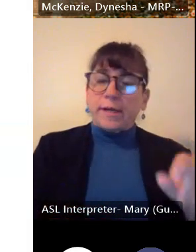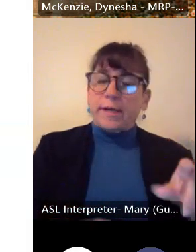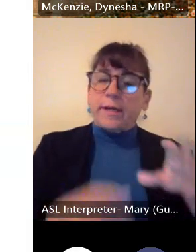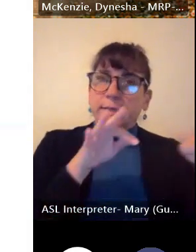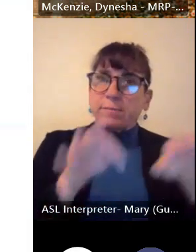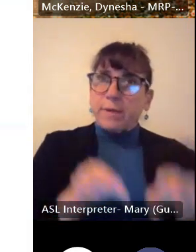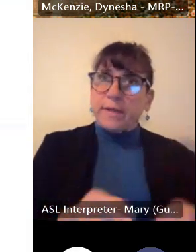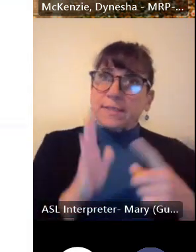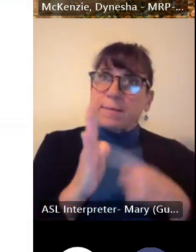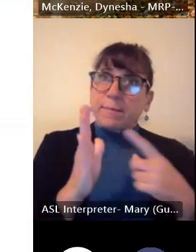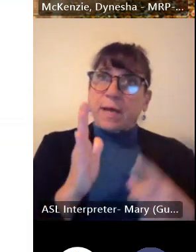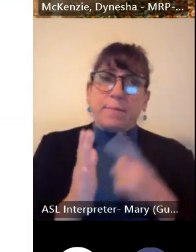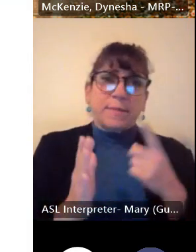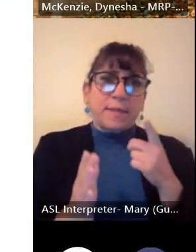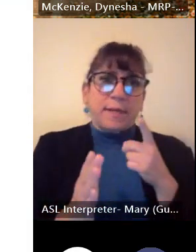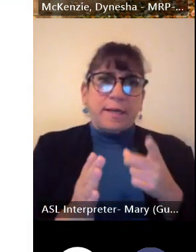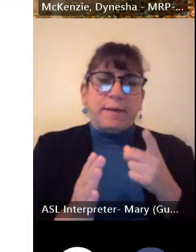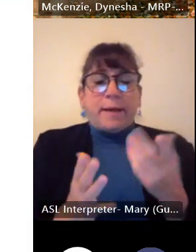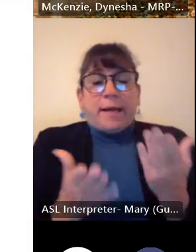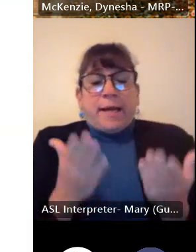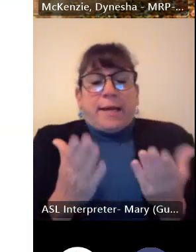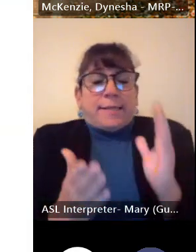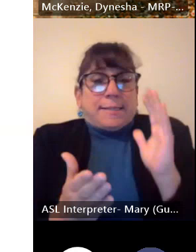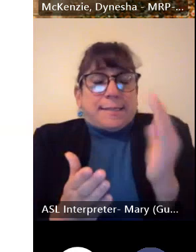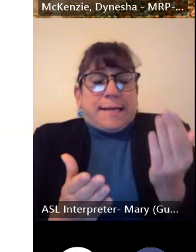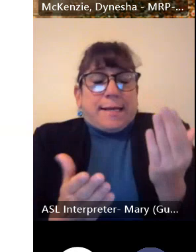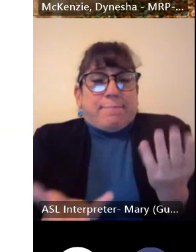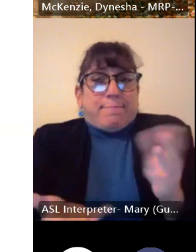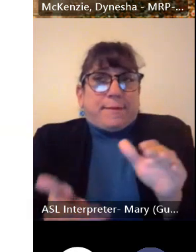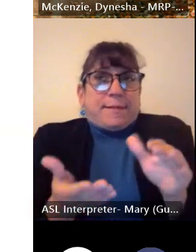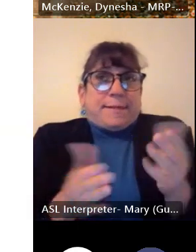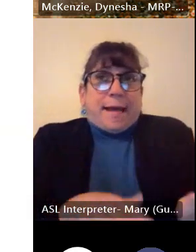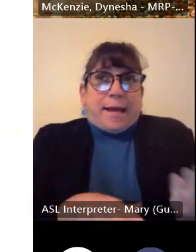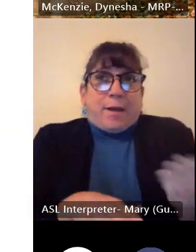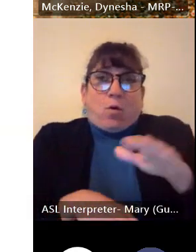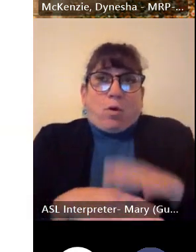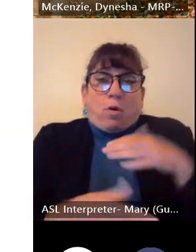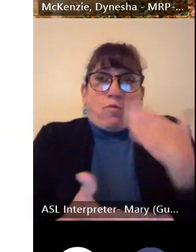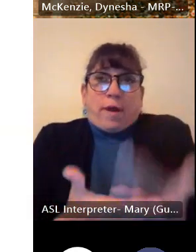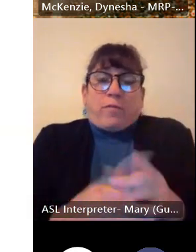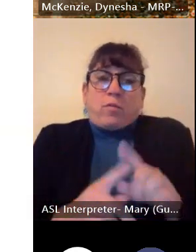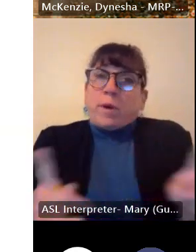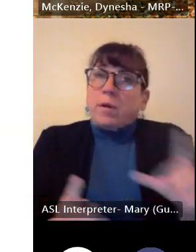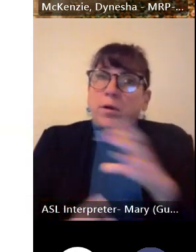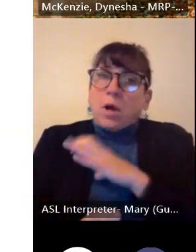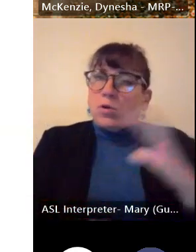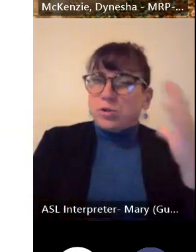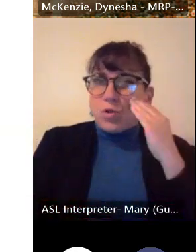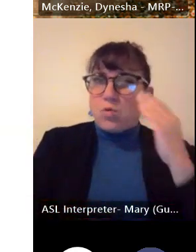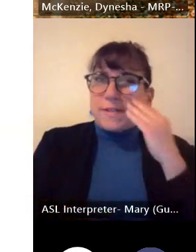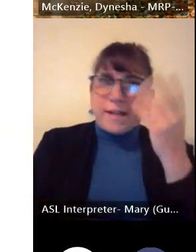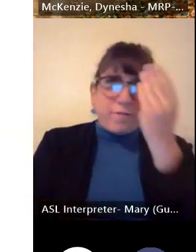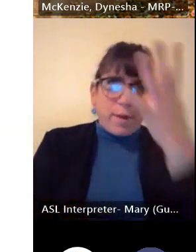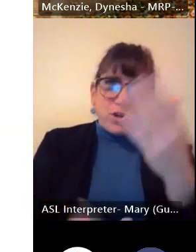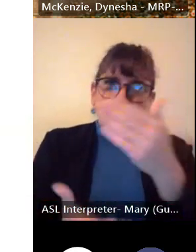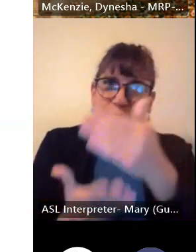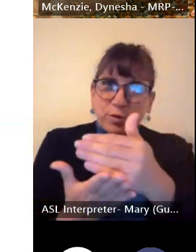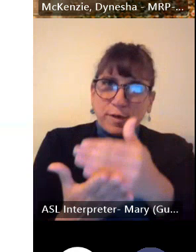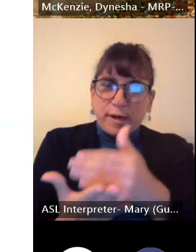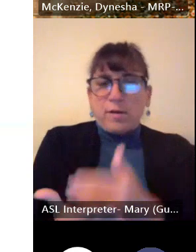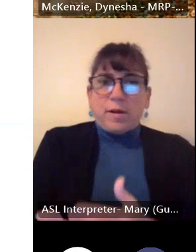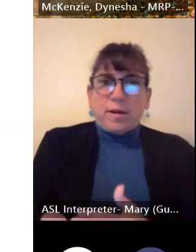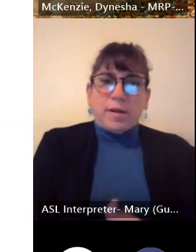may appear dead on arrival, Congress is mindful of the information in it. Your work is never wasted. It